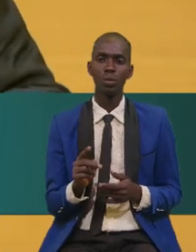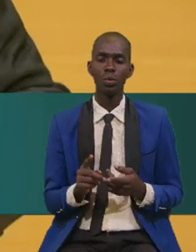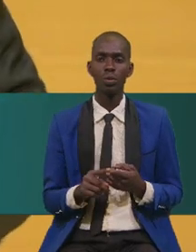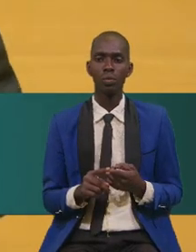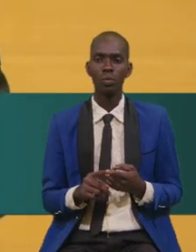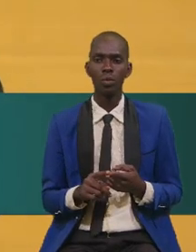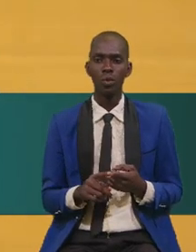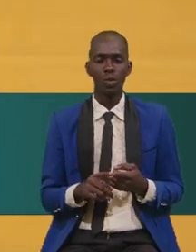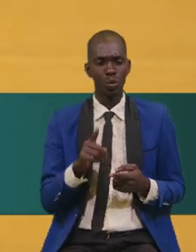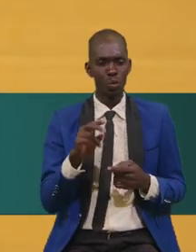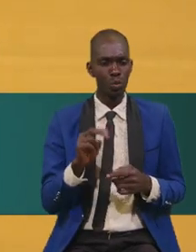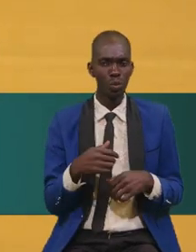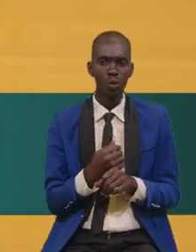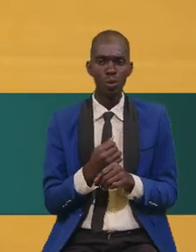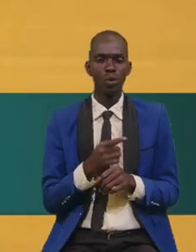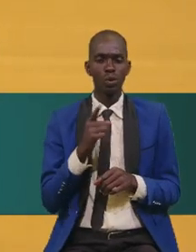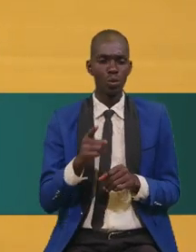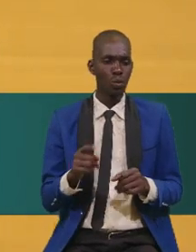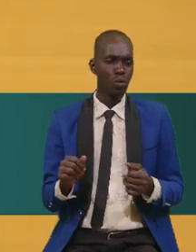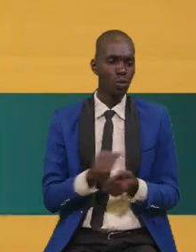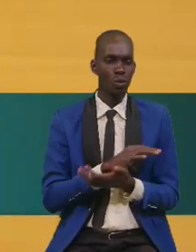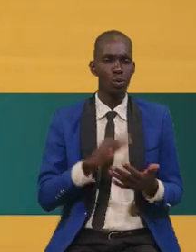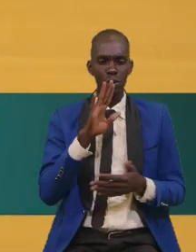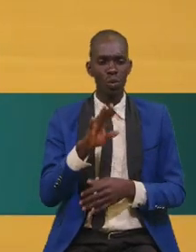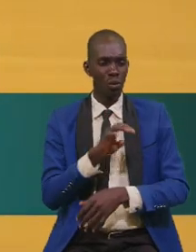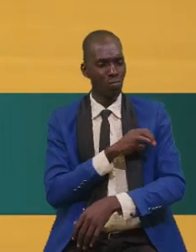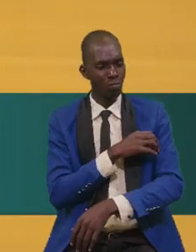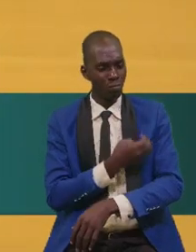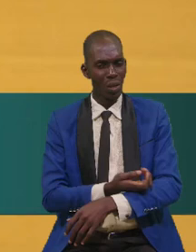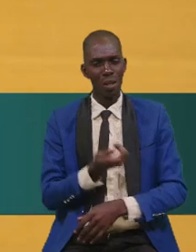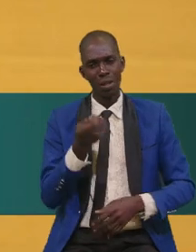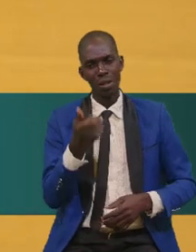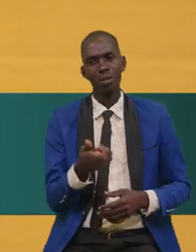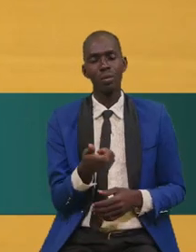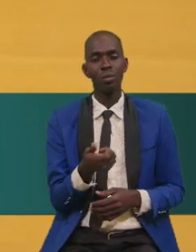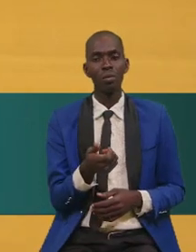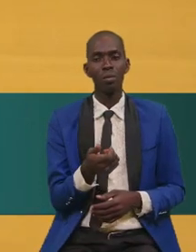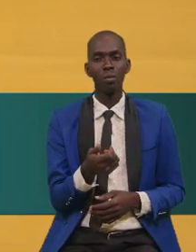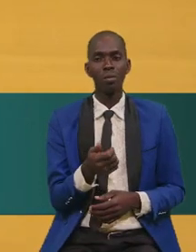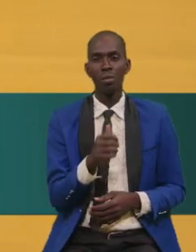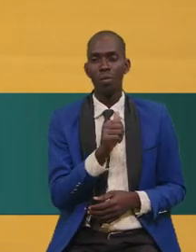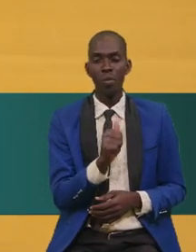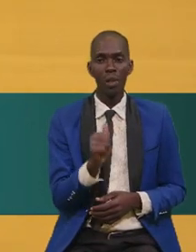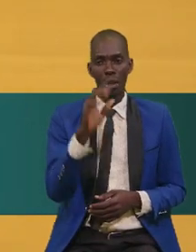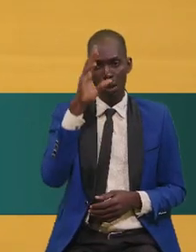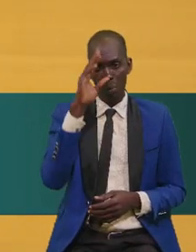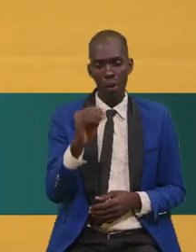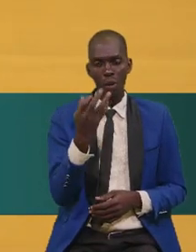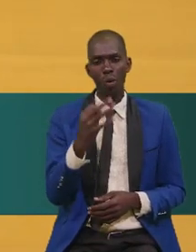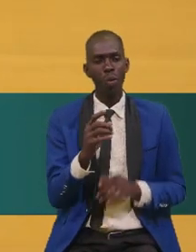your energy a little. A man of only one business, one trade,